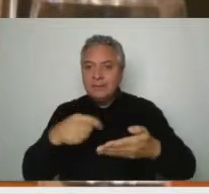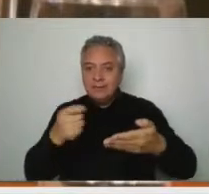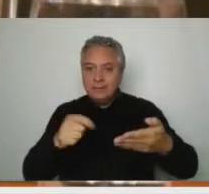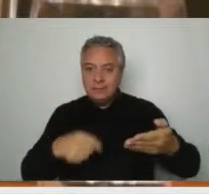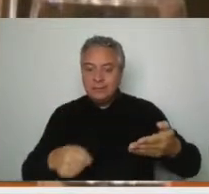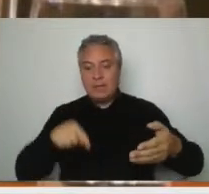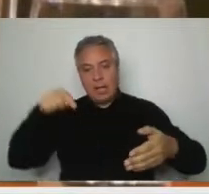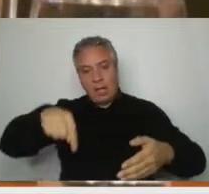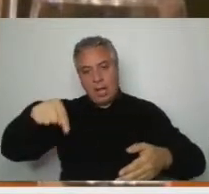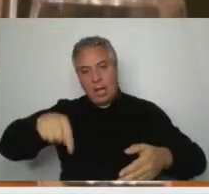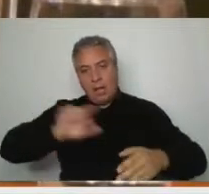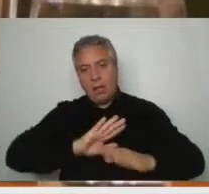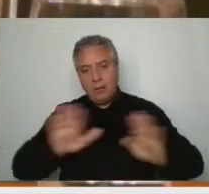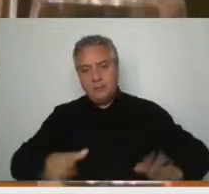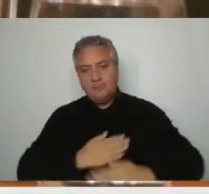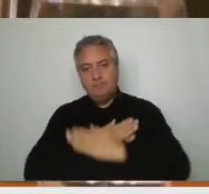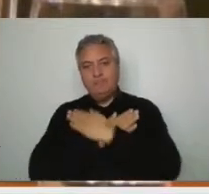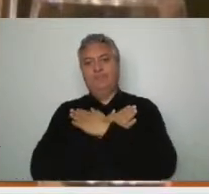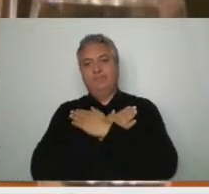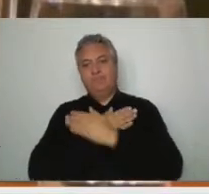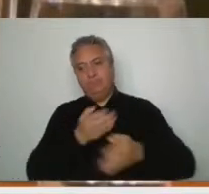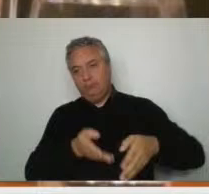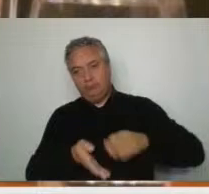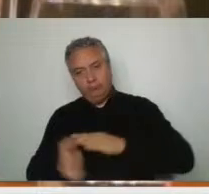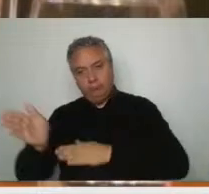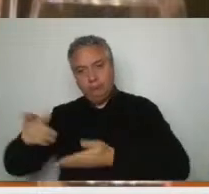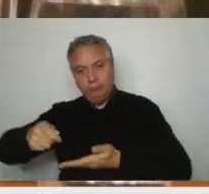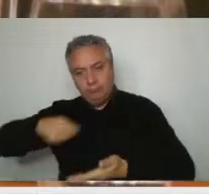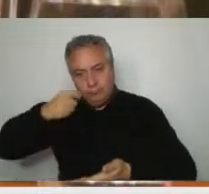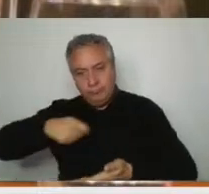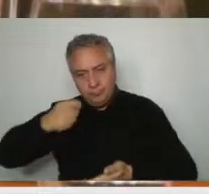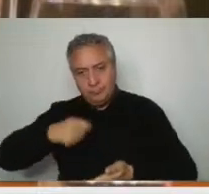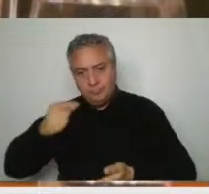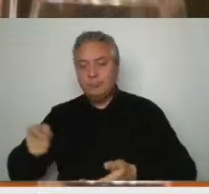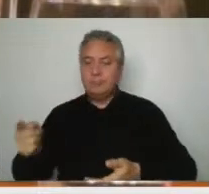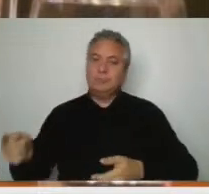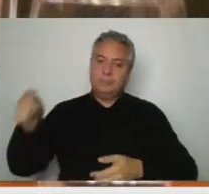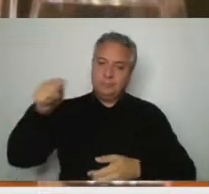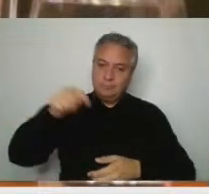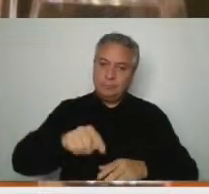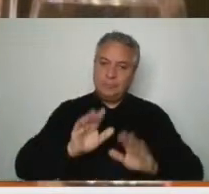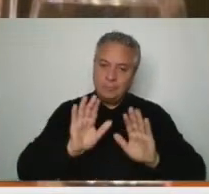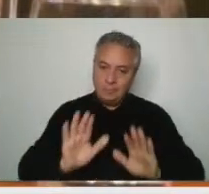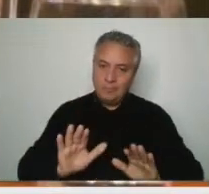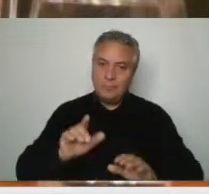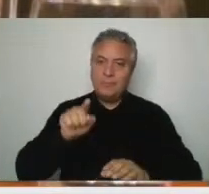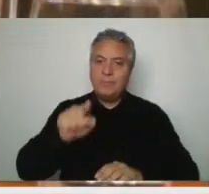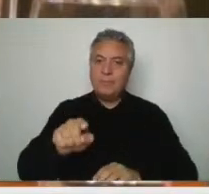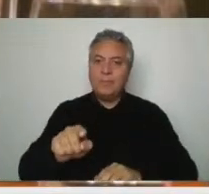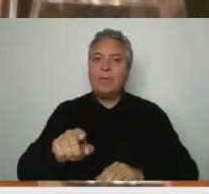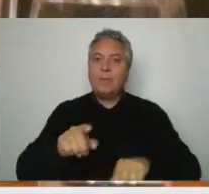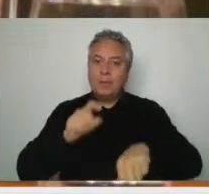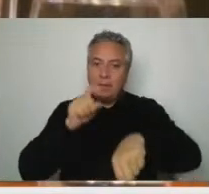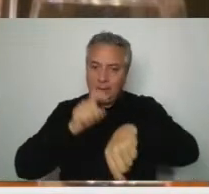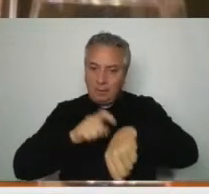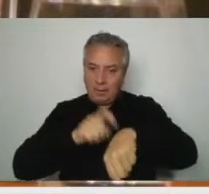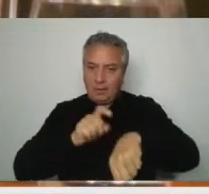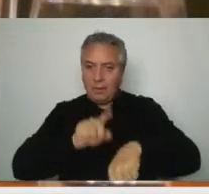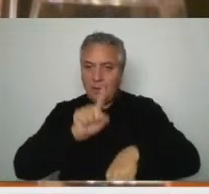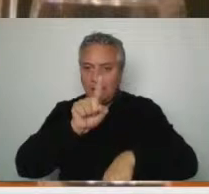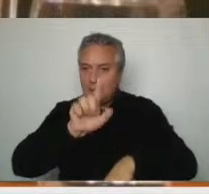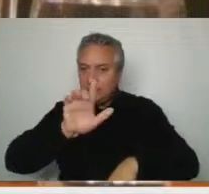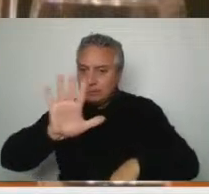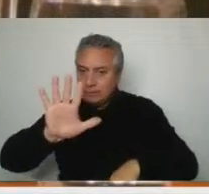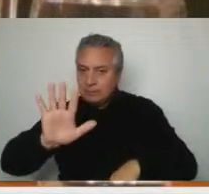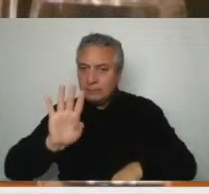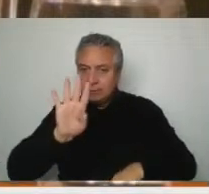survey evaluation. We will now have a lunch break and return at